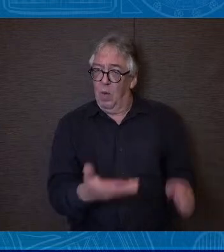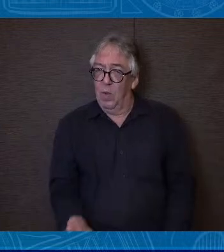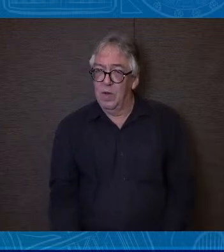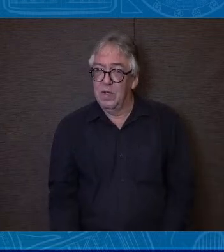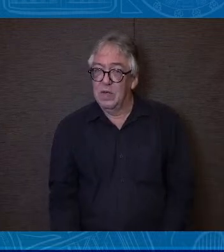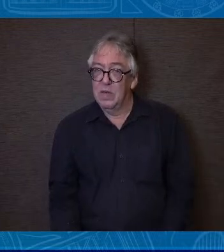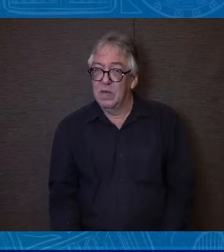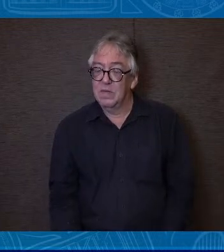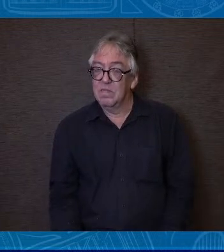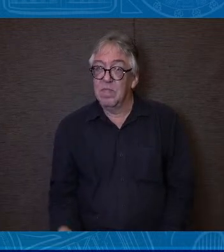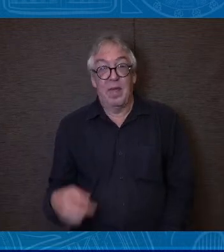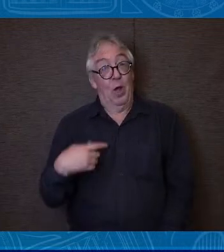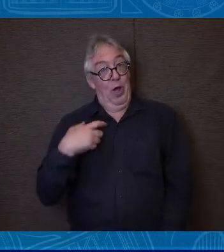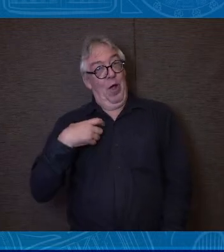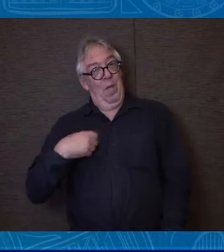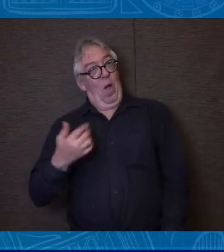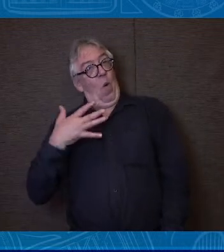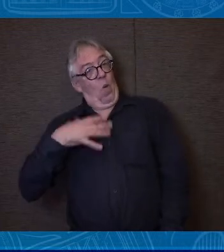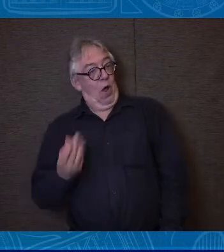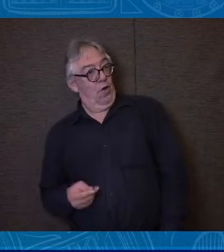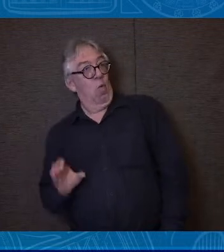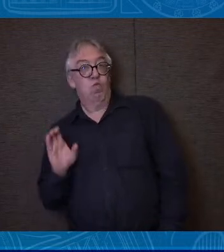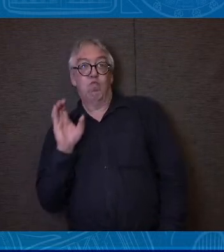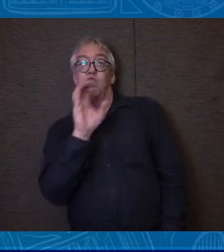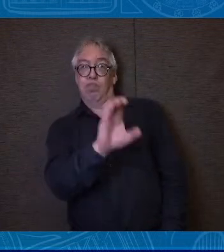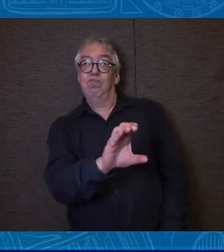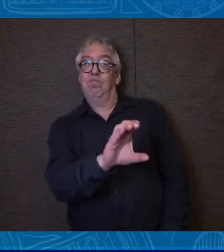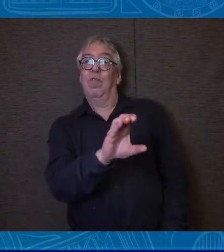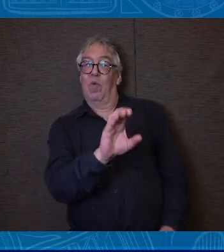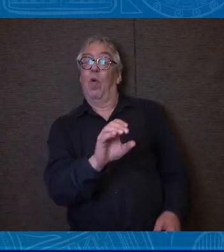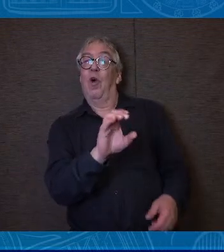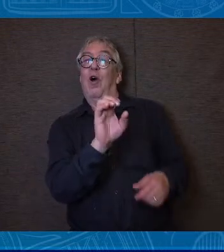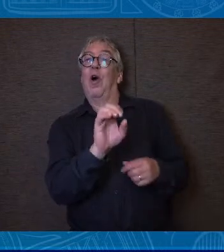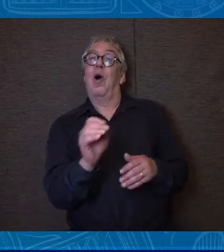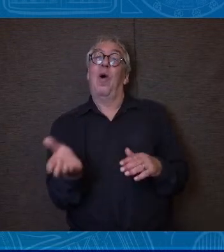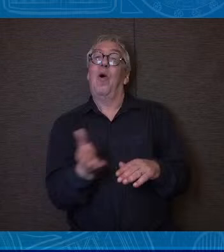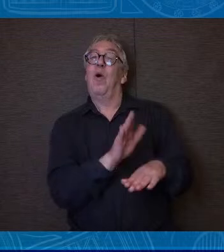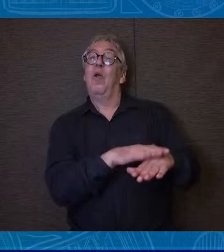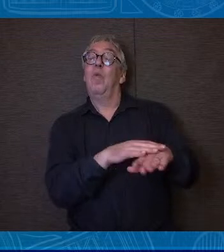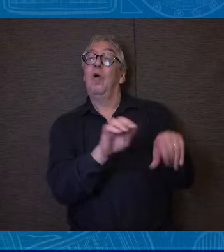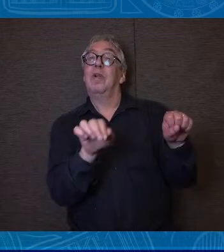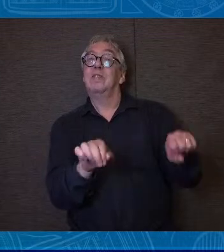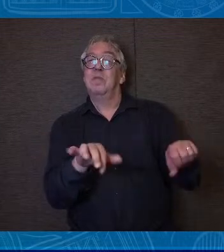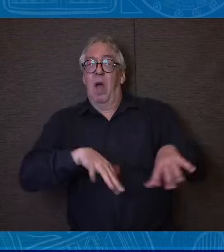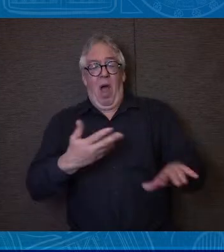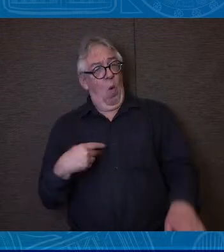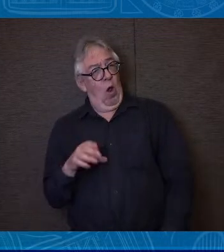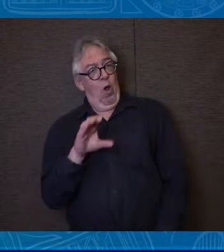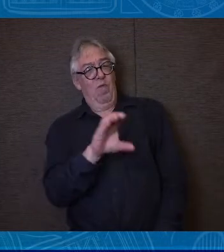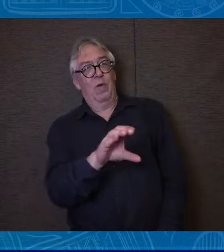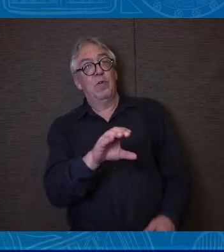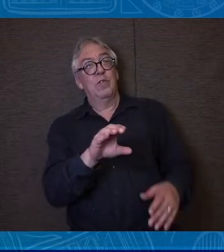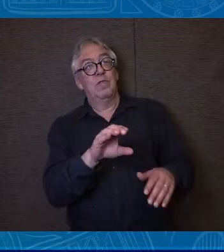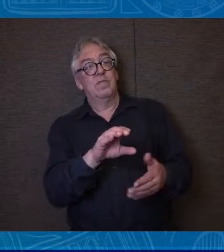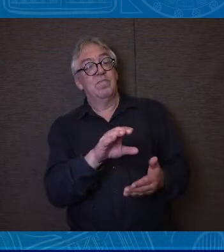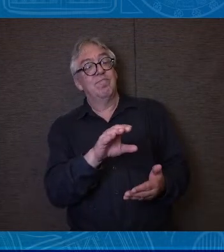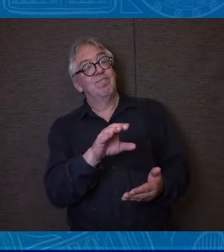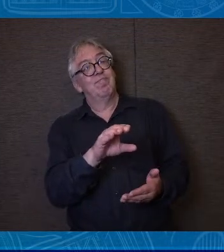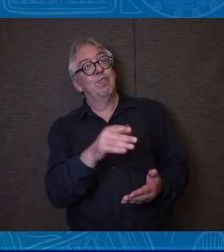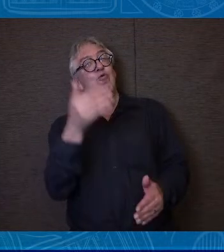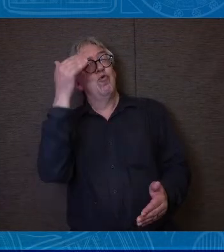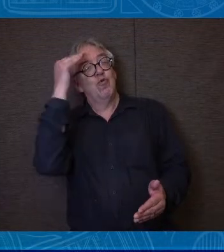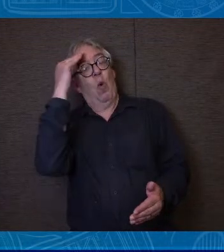that their investments are sustainable and have long-term impact? Thanks, Vanessa. Good